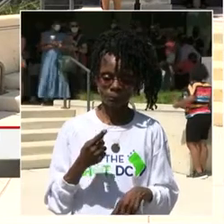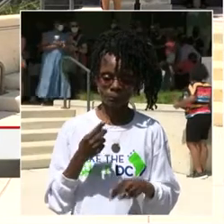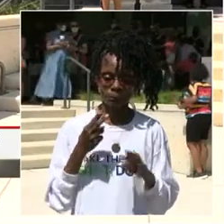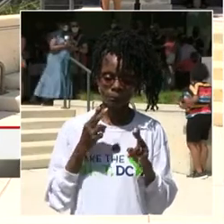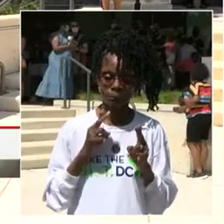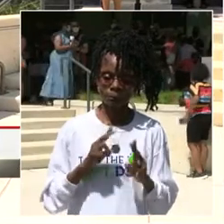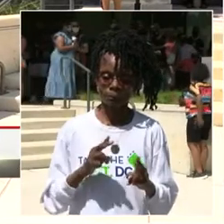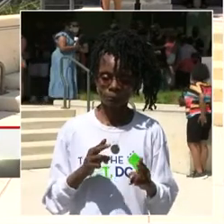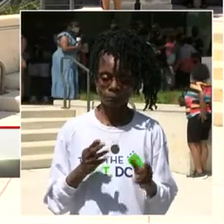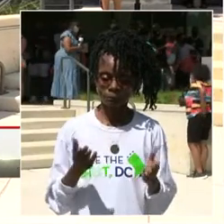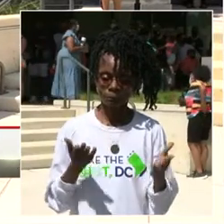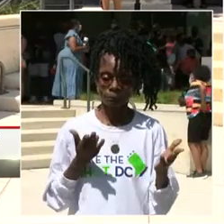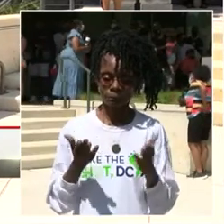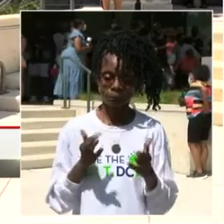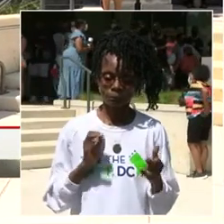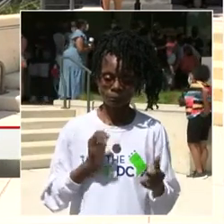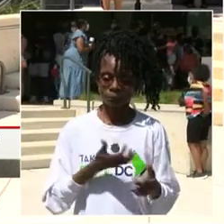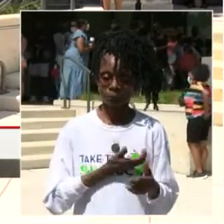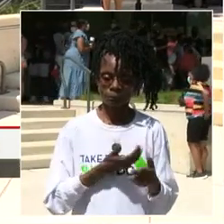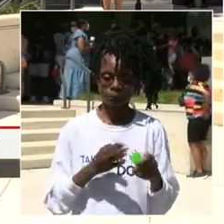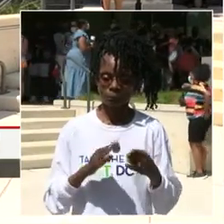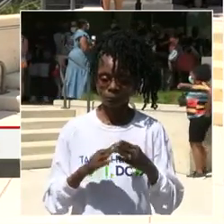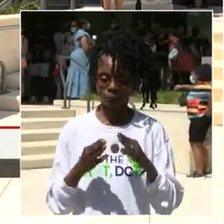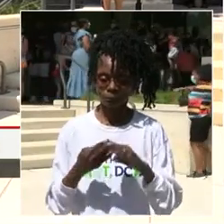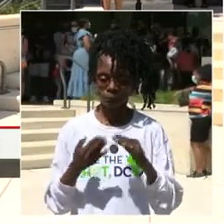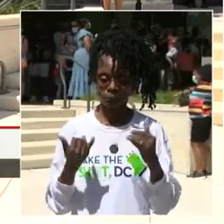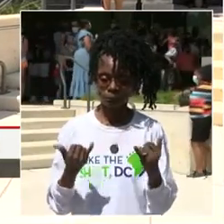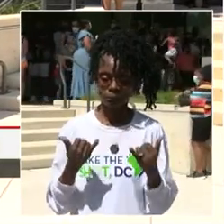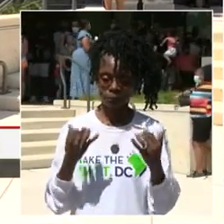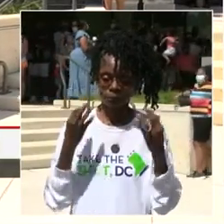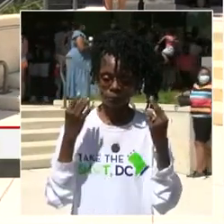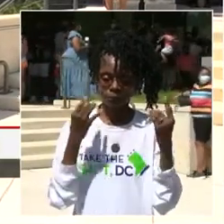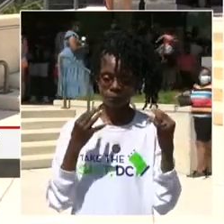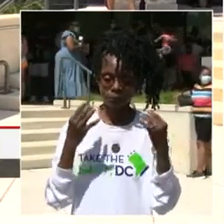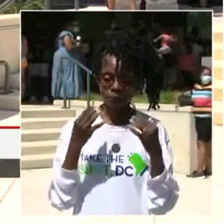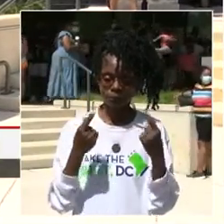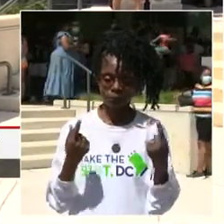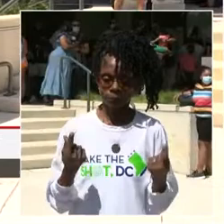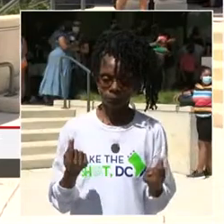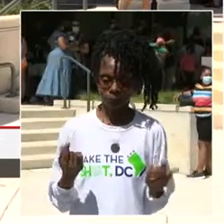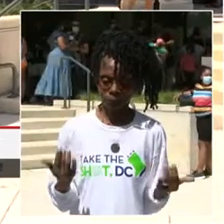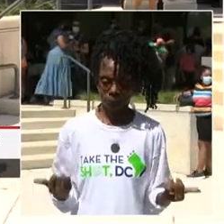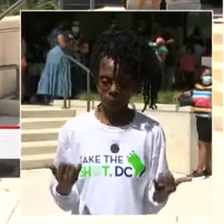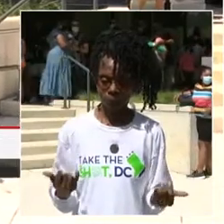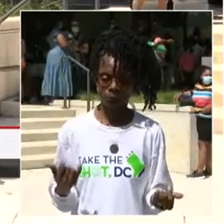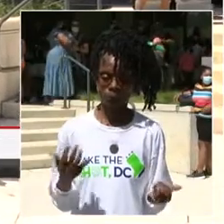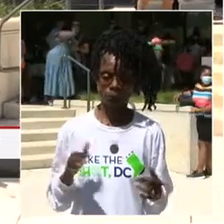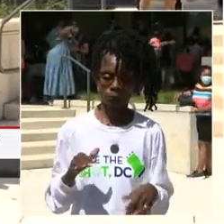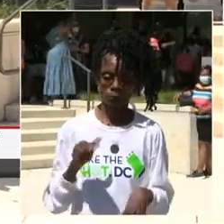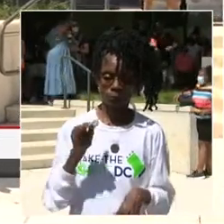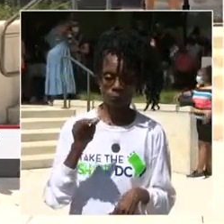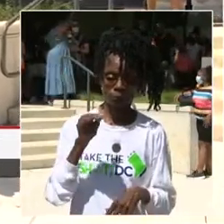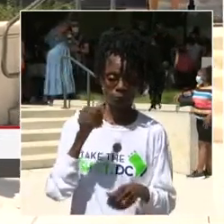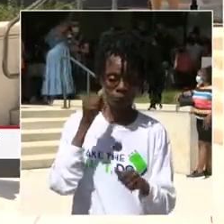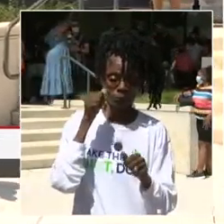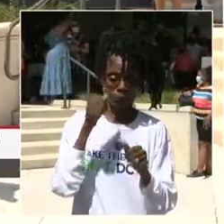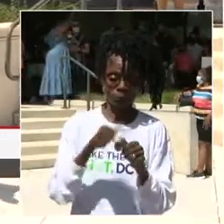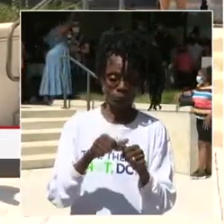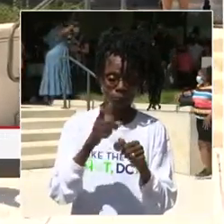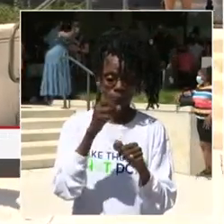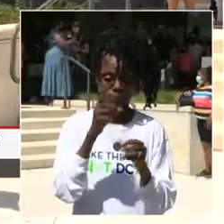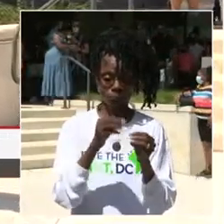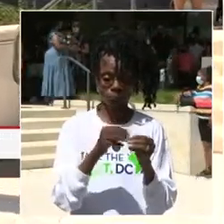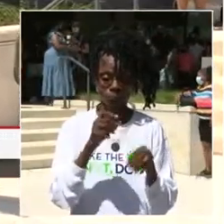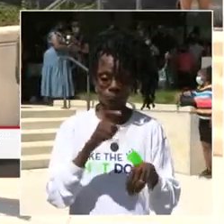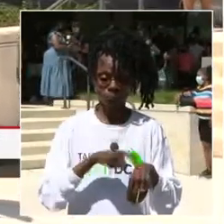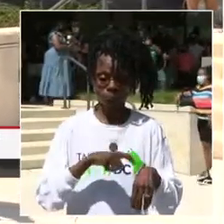serve our community. As we think about where we are today, I just got to remind you one more time, we